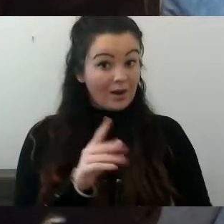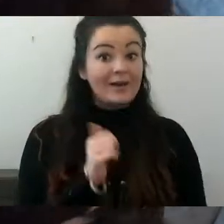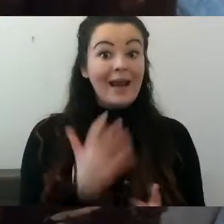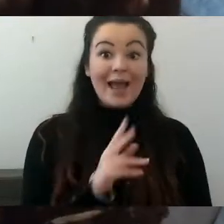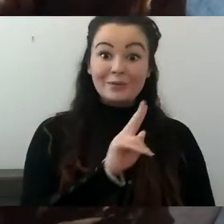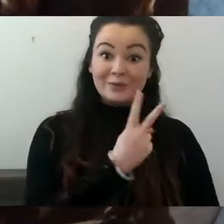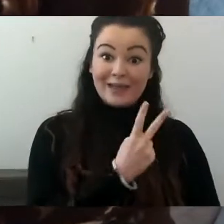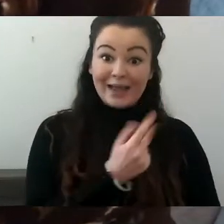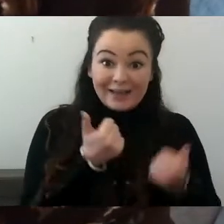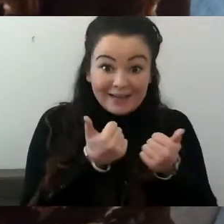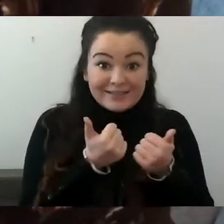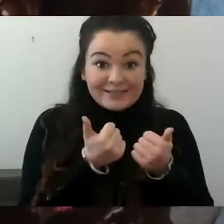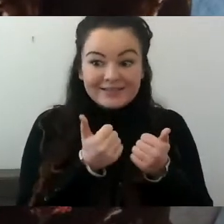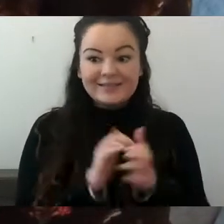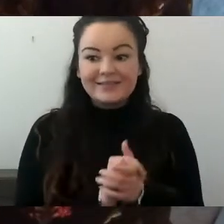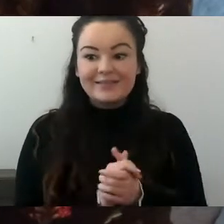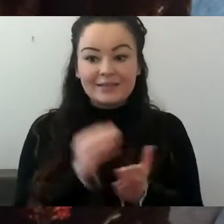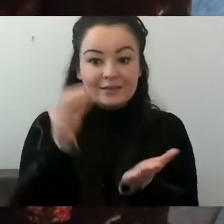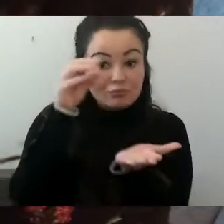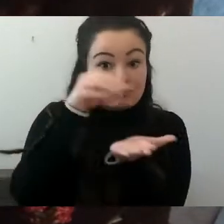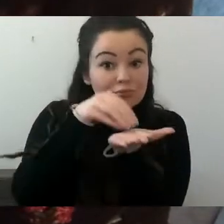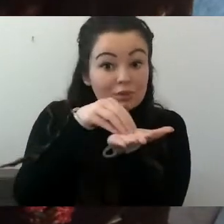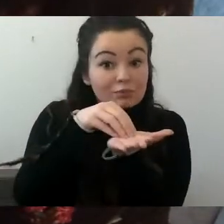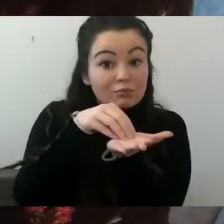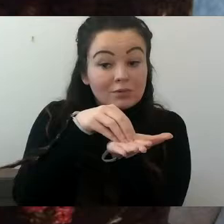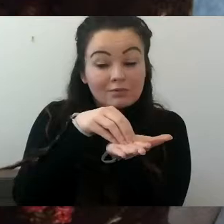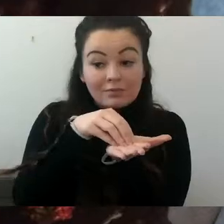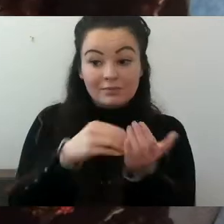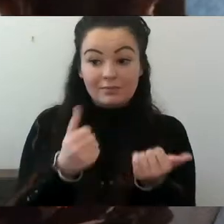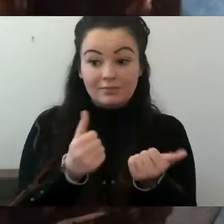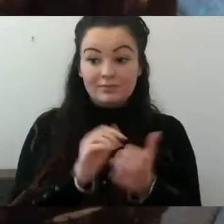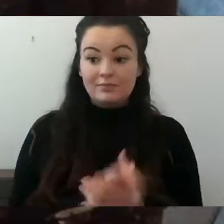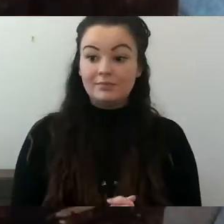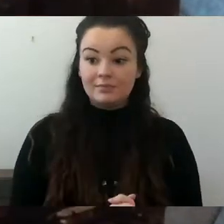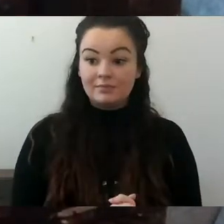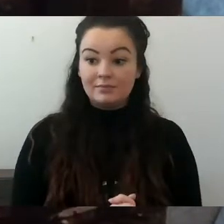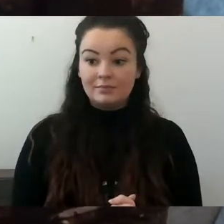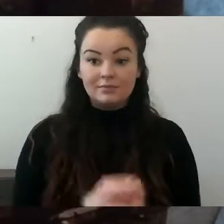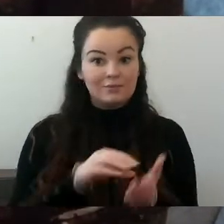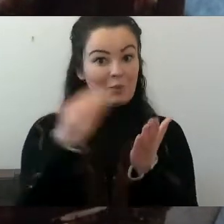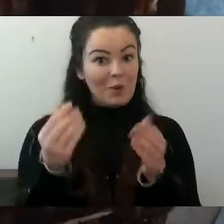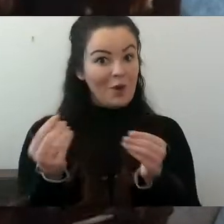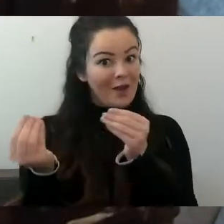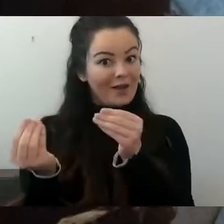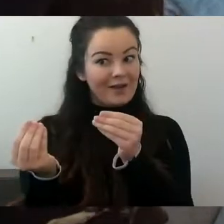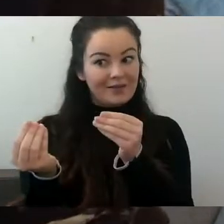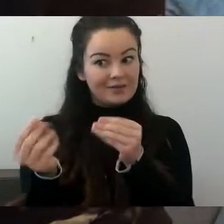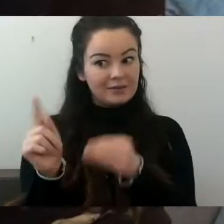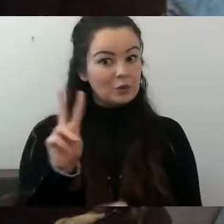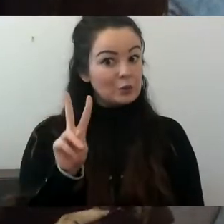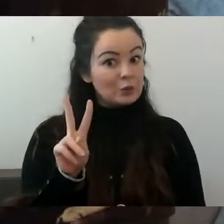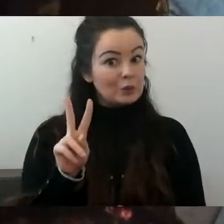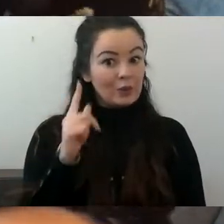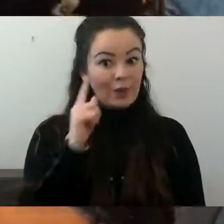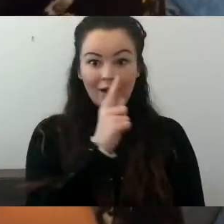One and two. Press, press, press. Remove.